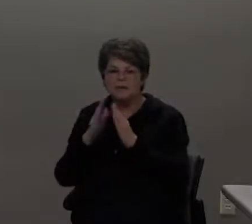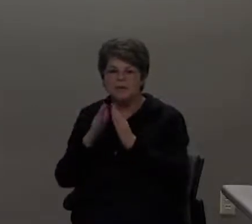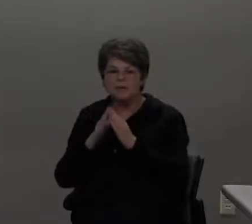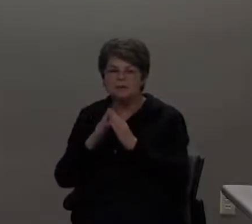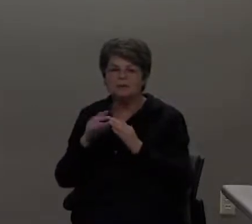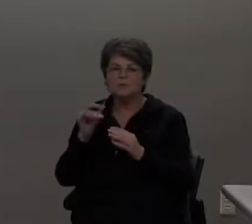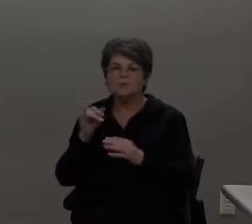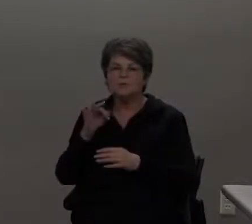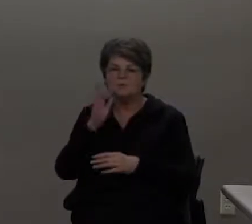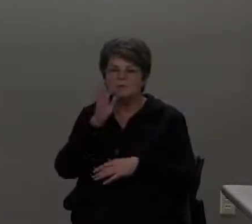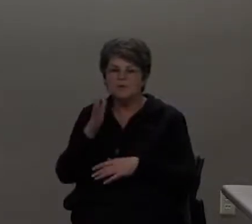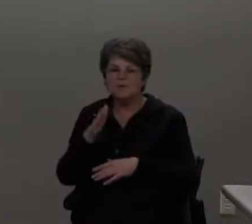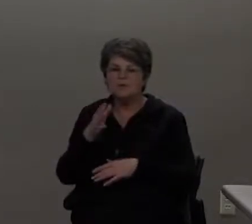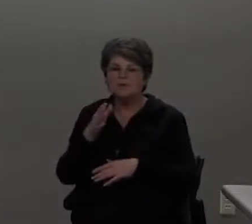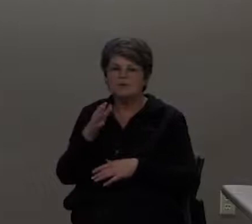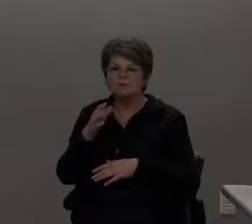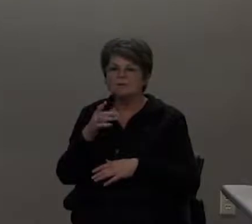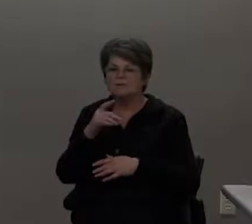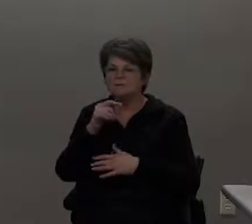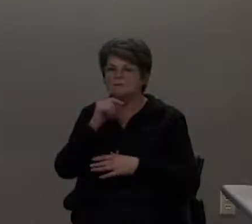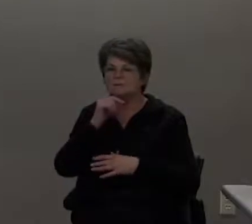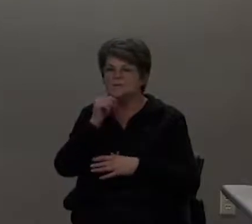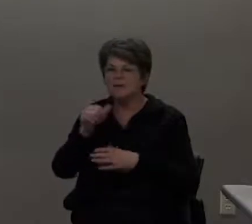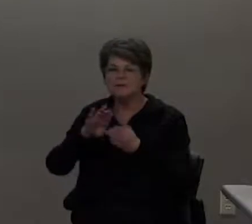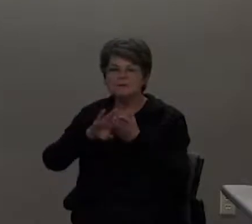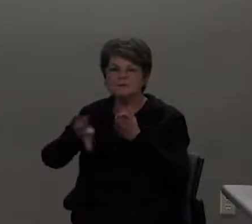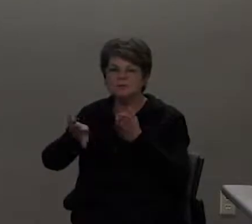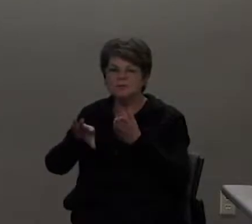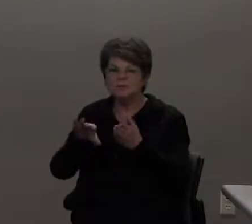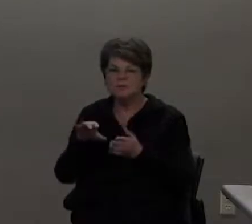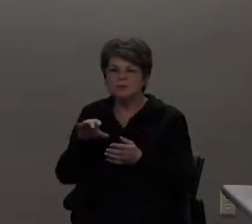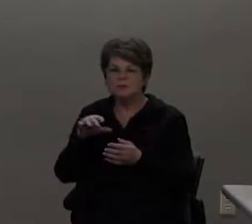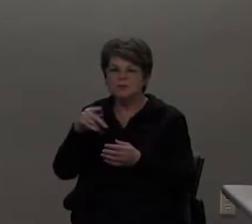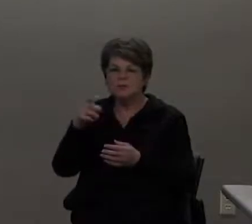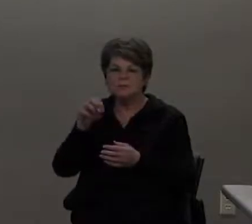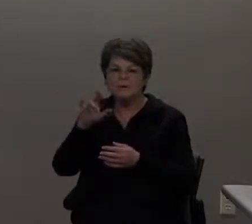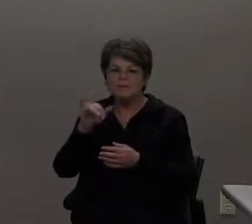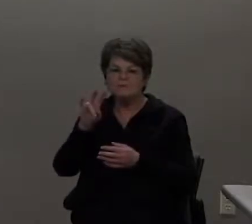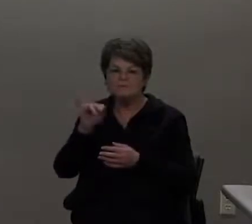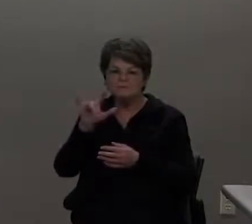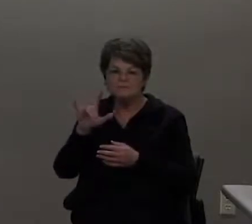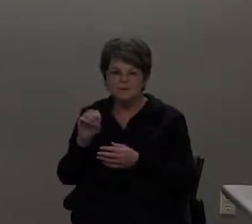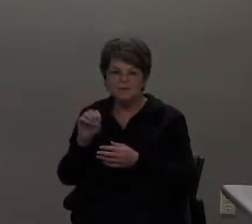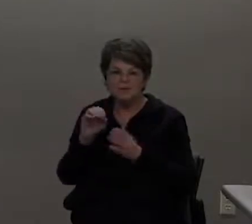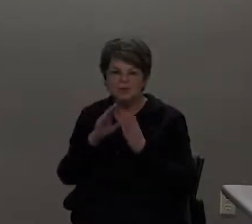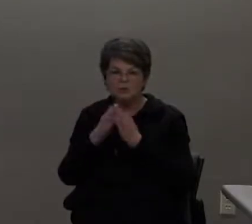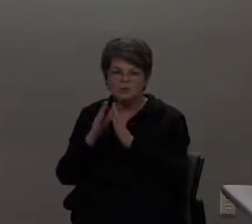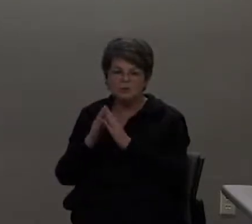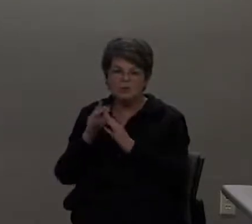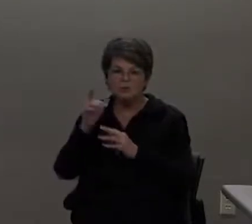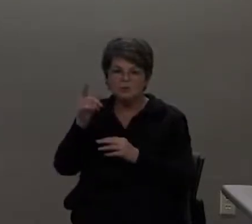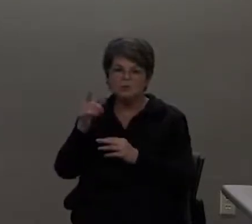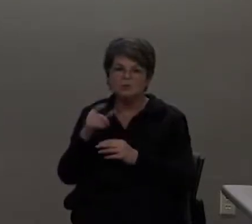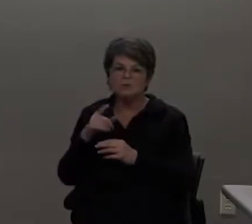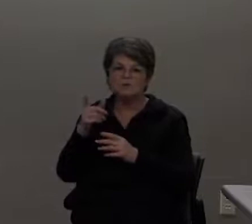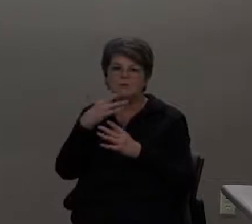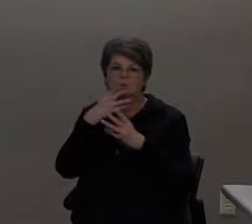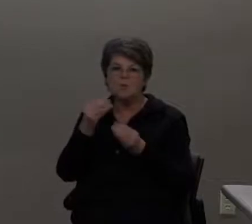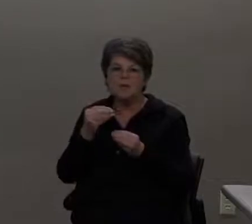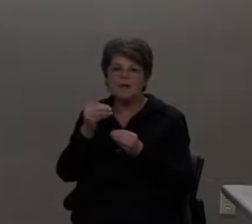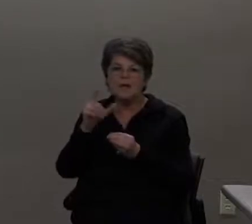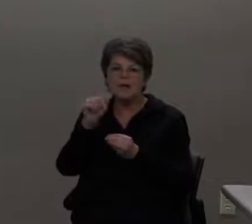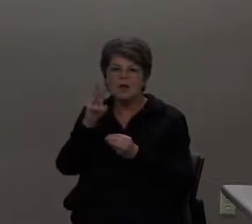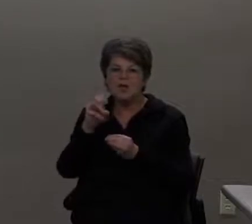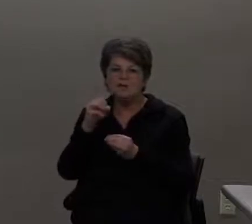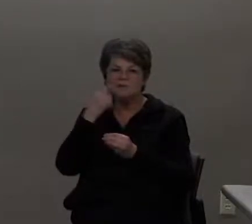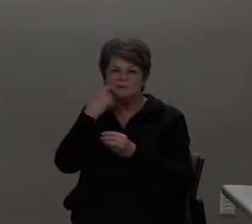downtowns, if you will. This is not to exclude the Perryville community that recently passed their wet laws, which opens